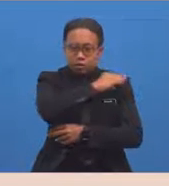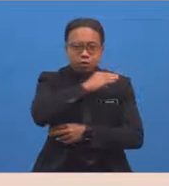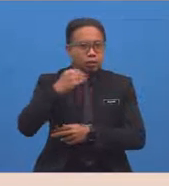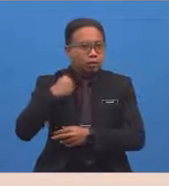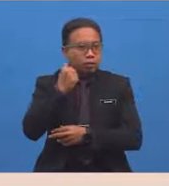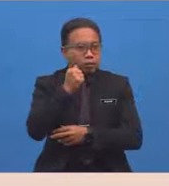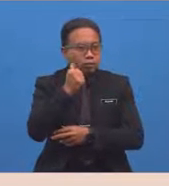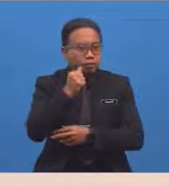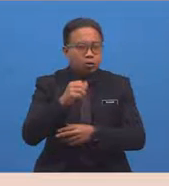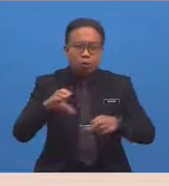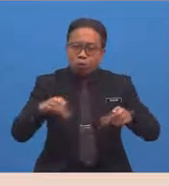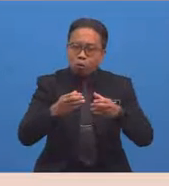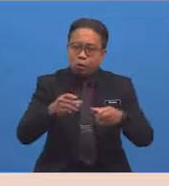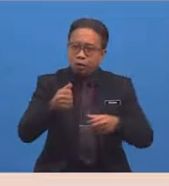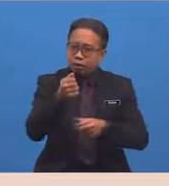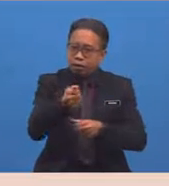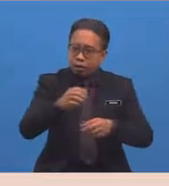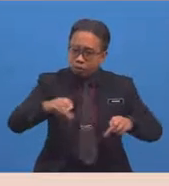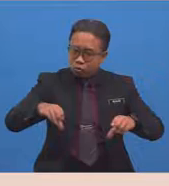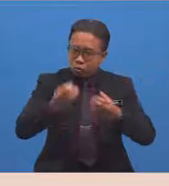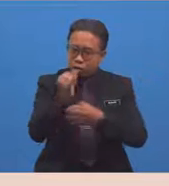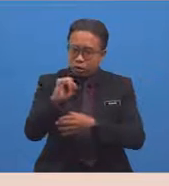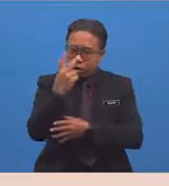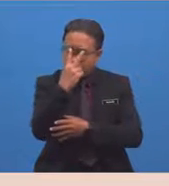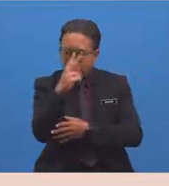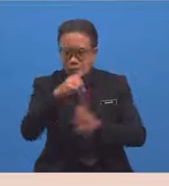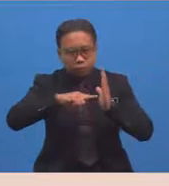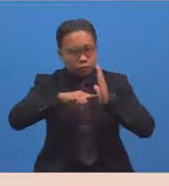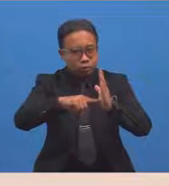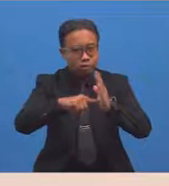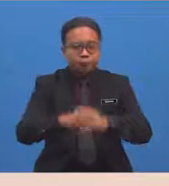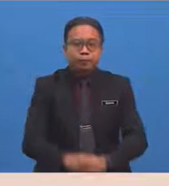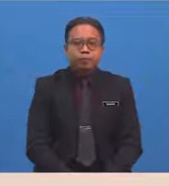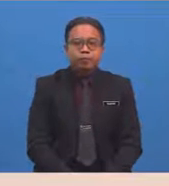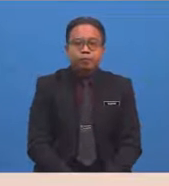girls. What are they doing? Look at the picture shown to you.